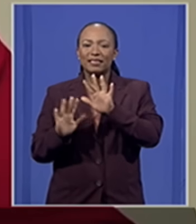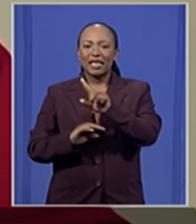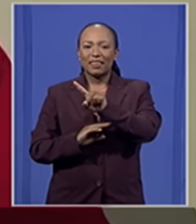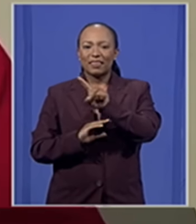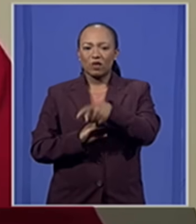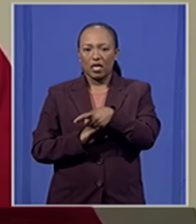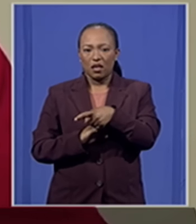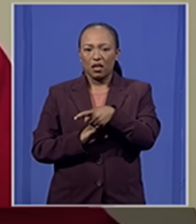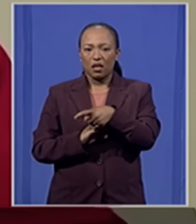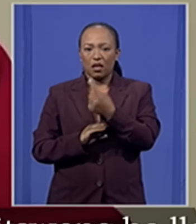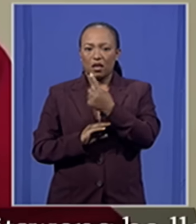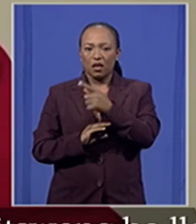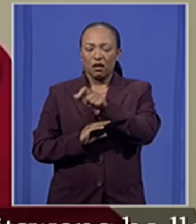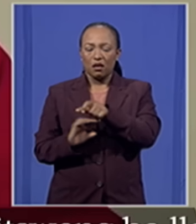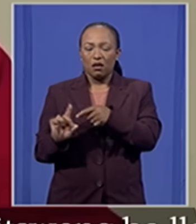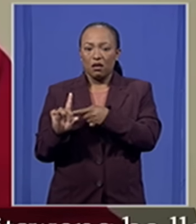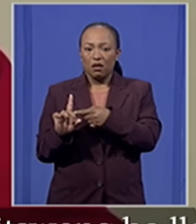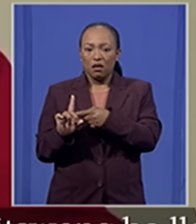hore o fumana